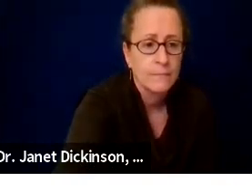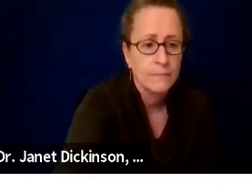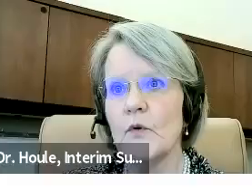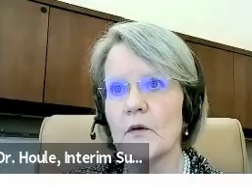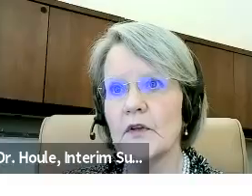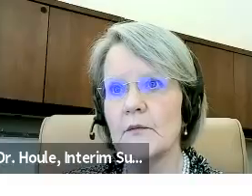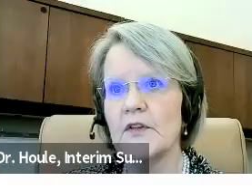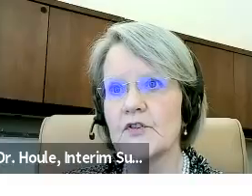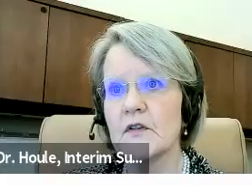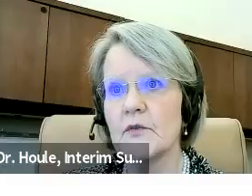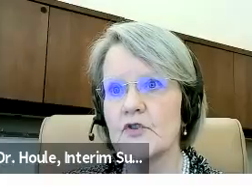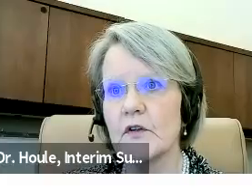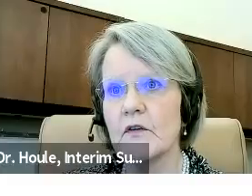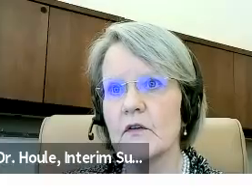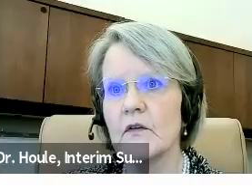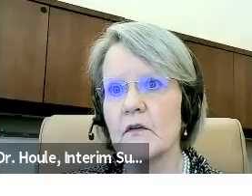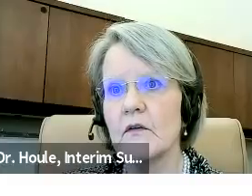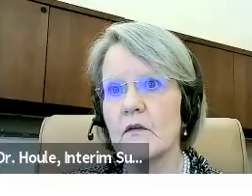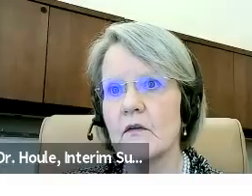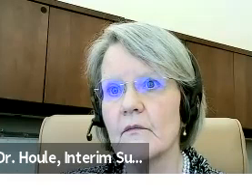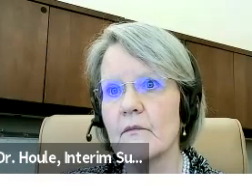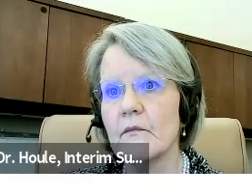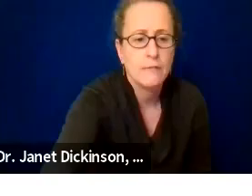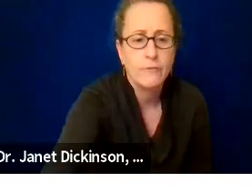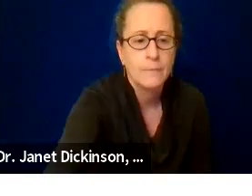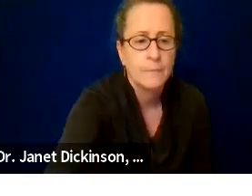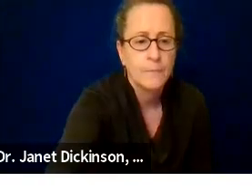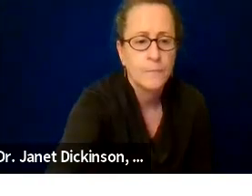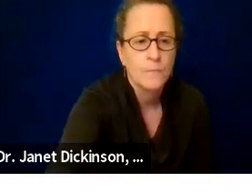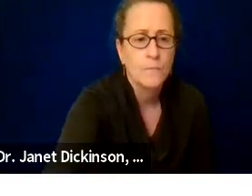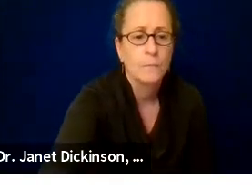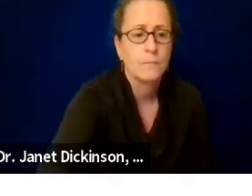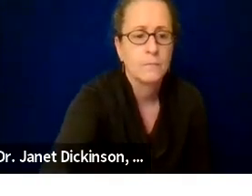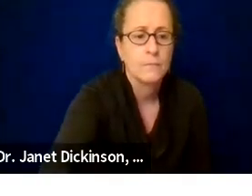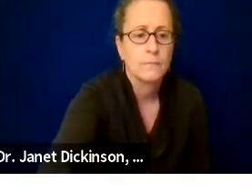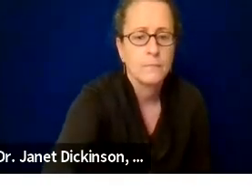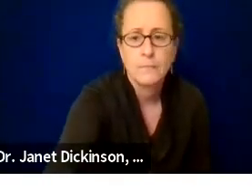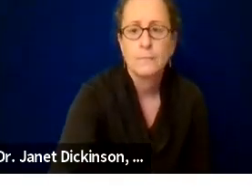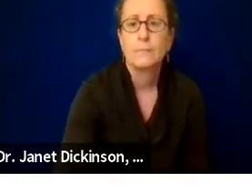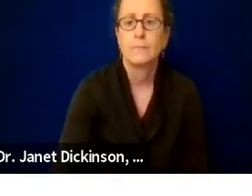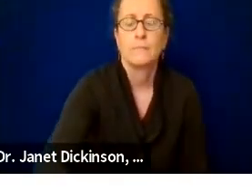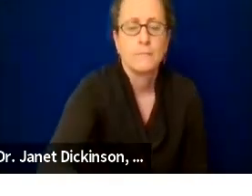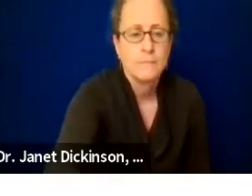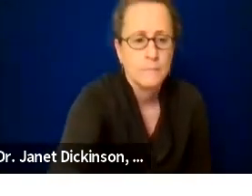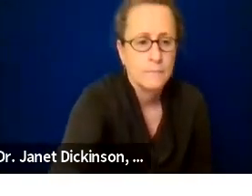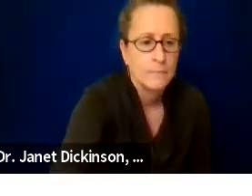I believe you are, but let me just double check. It got bounced off. Okay.